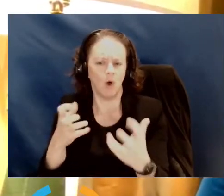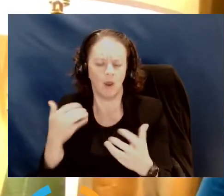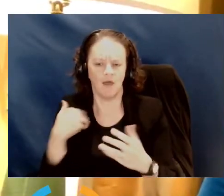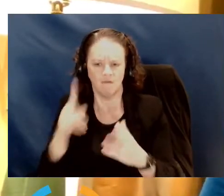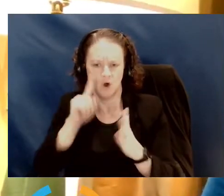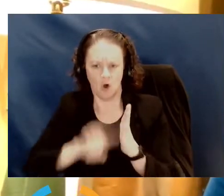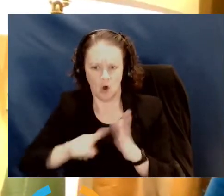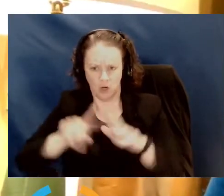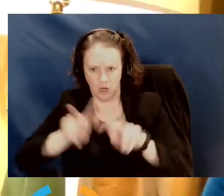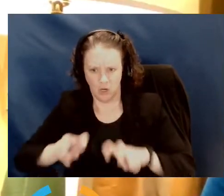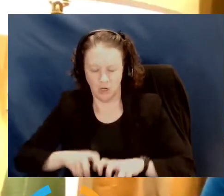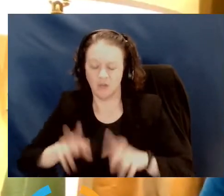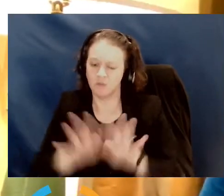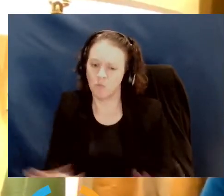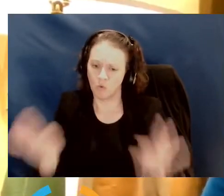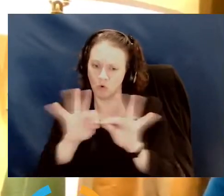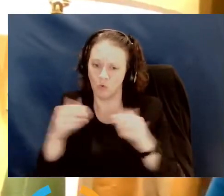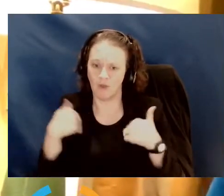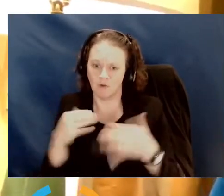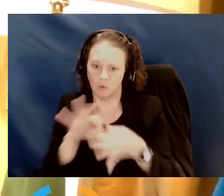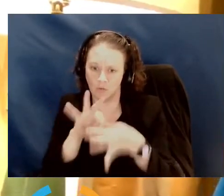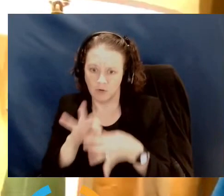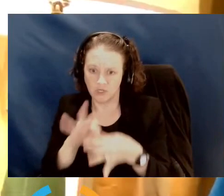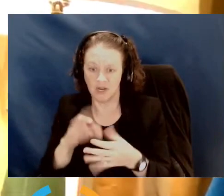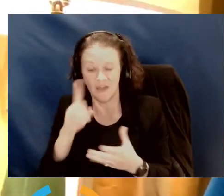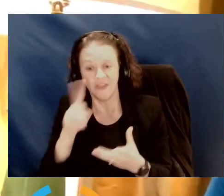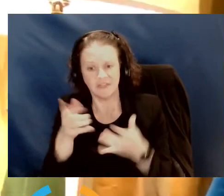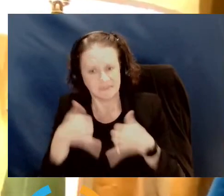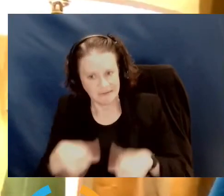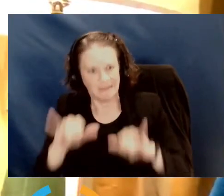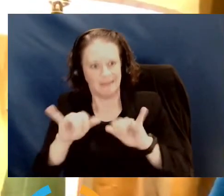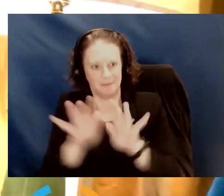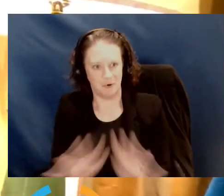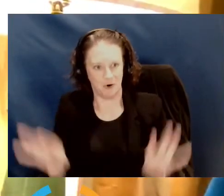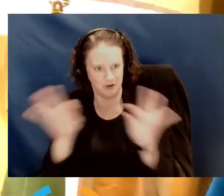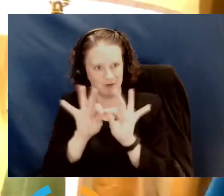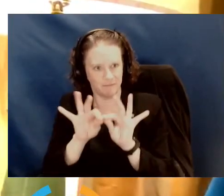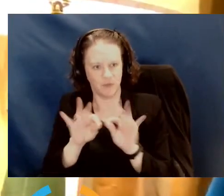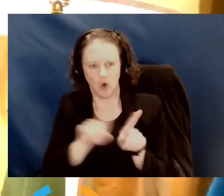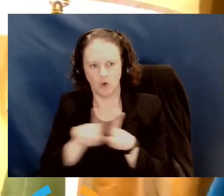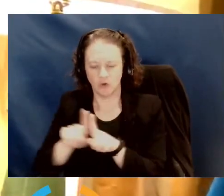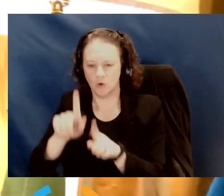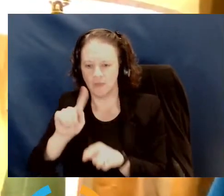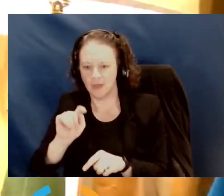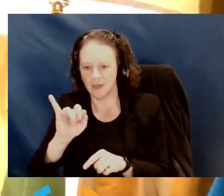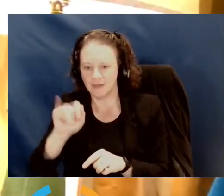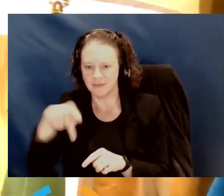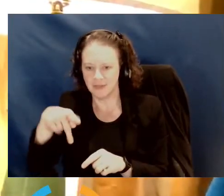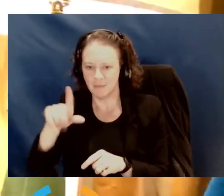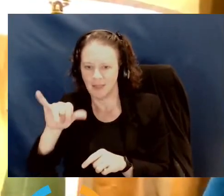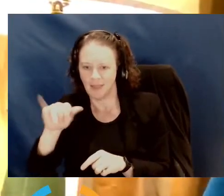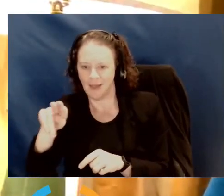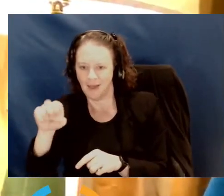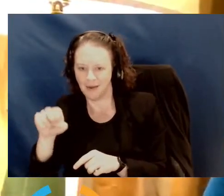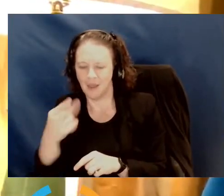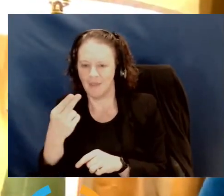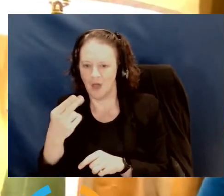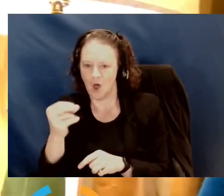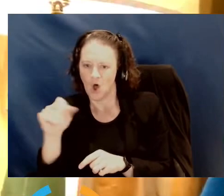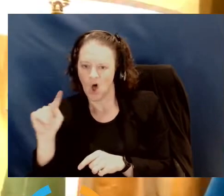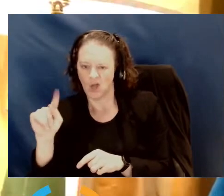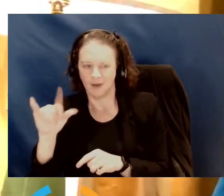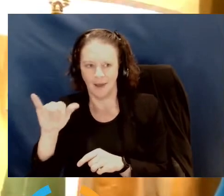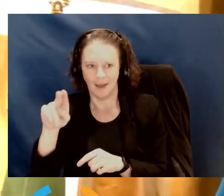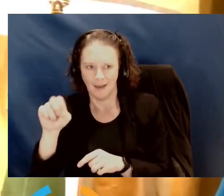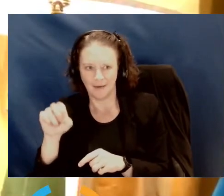that cooperation. And I still think that's important to have that cooperation. There's also the tip line, the hotline. It's often, very